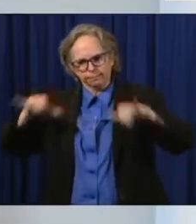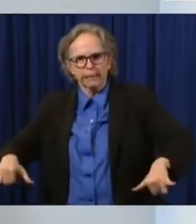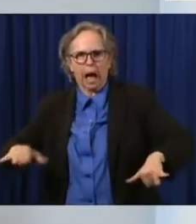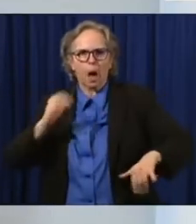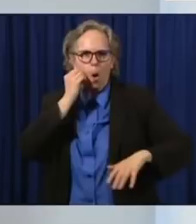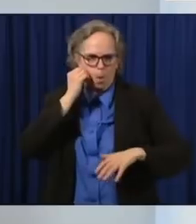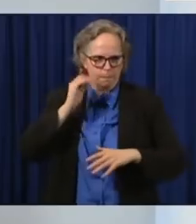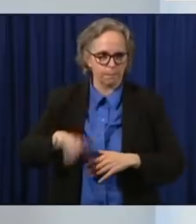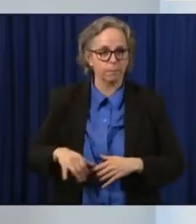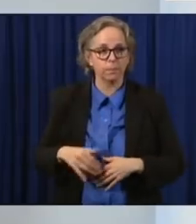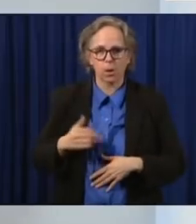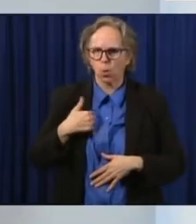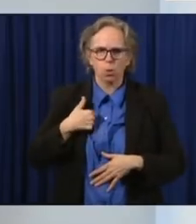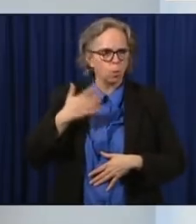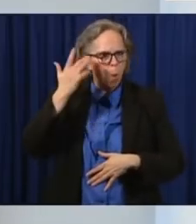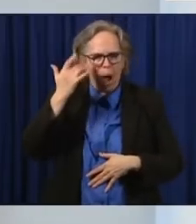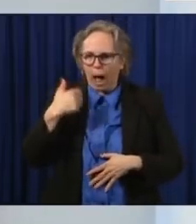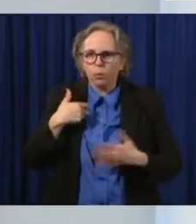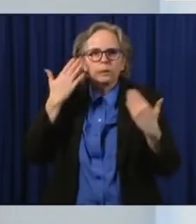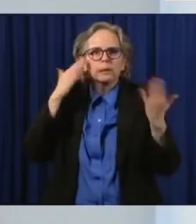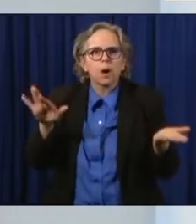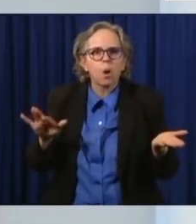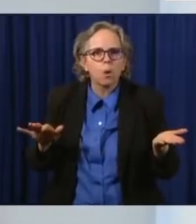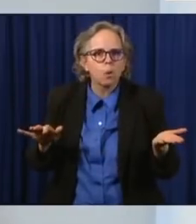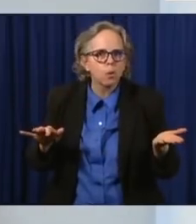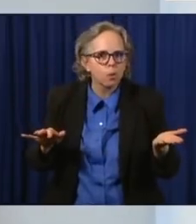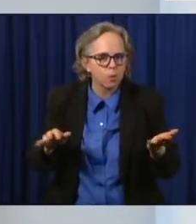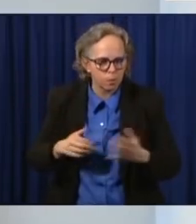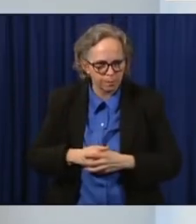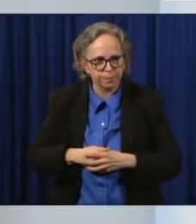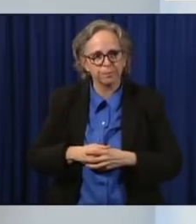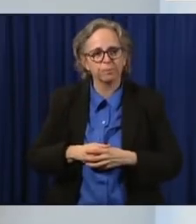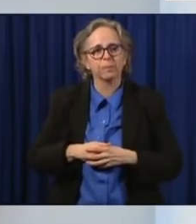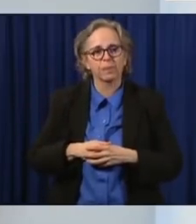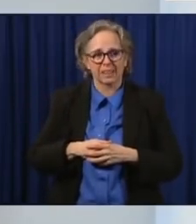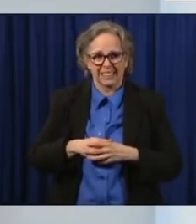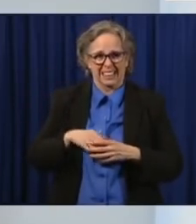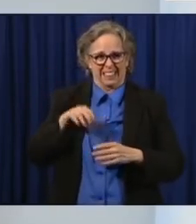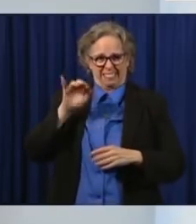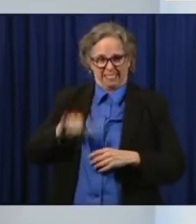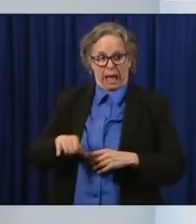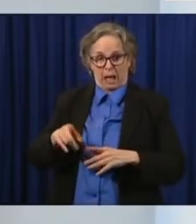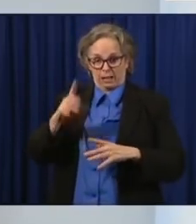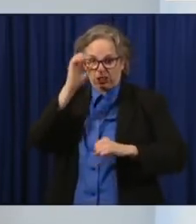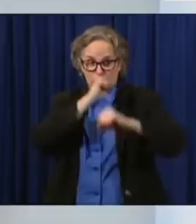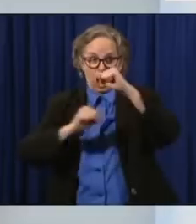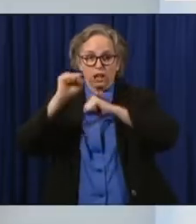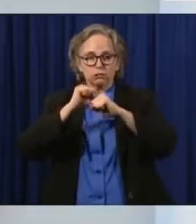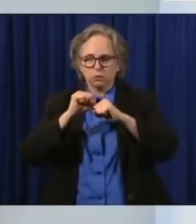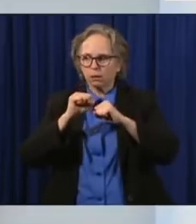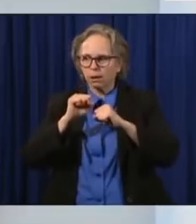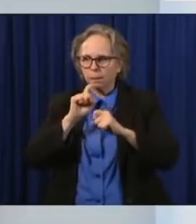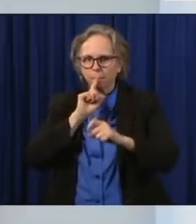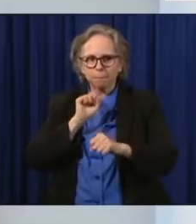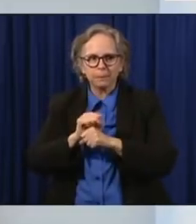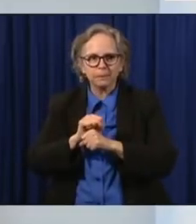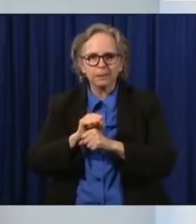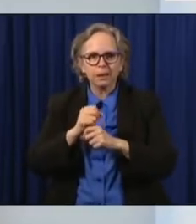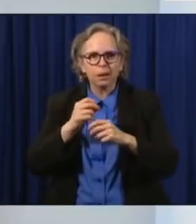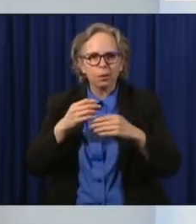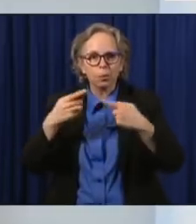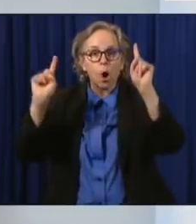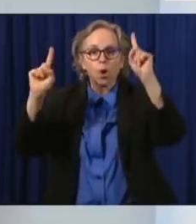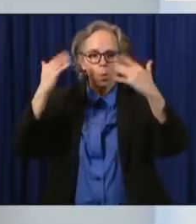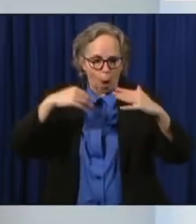what we didn't know at that point in time. The strategy worked. The curve was smashed. We had in